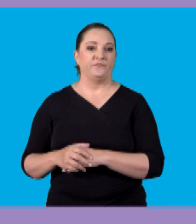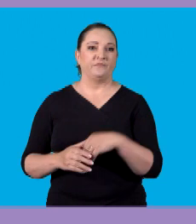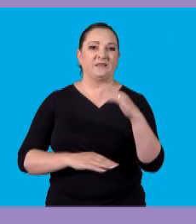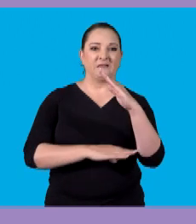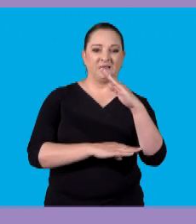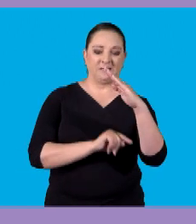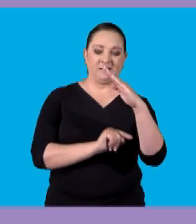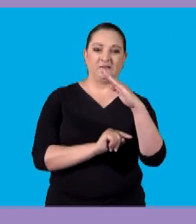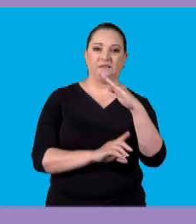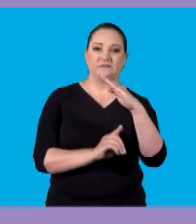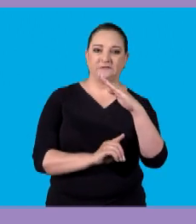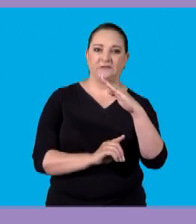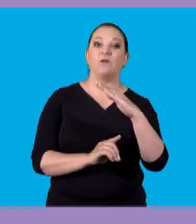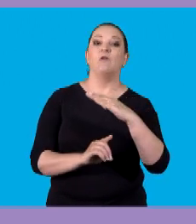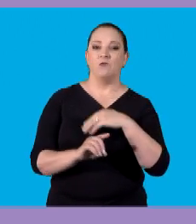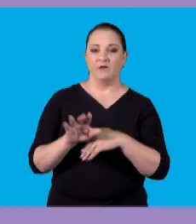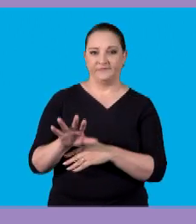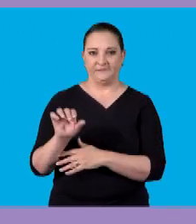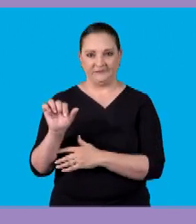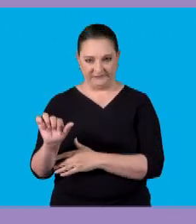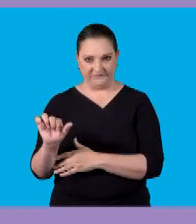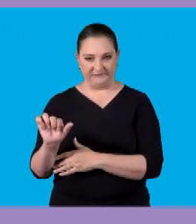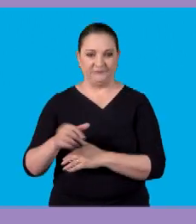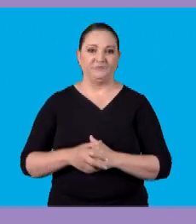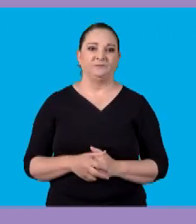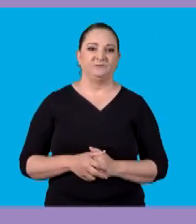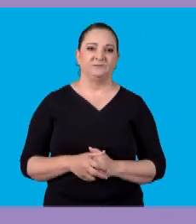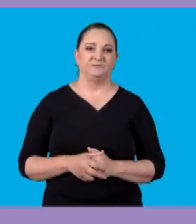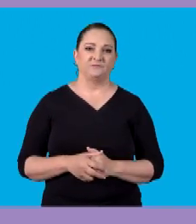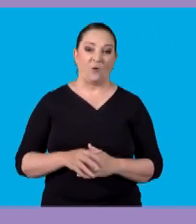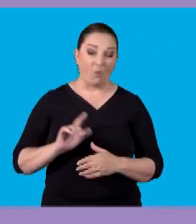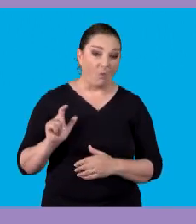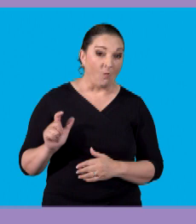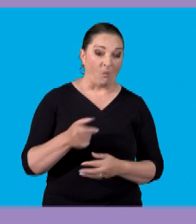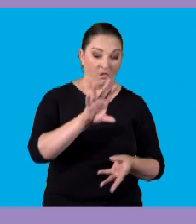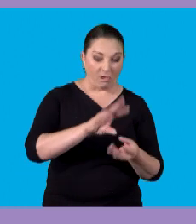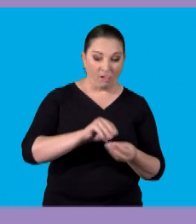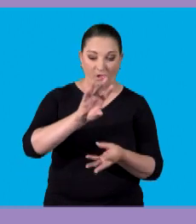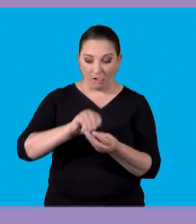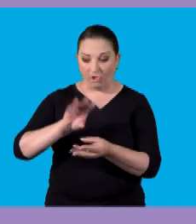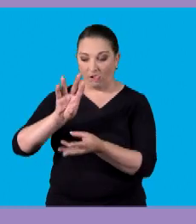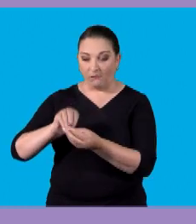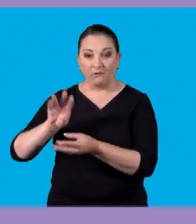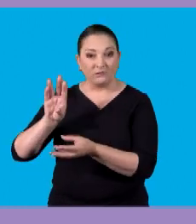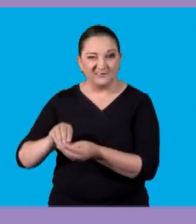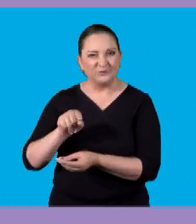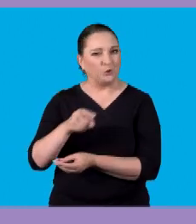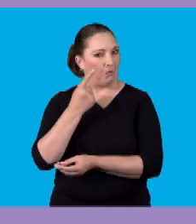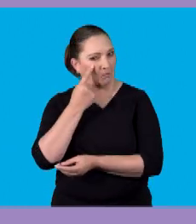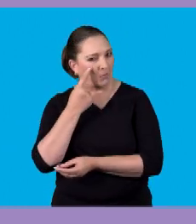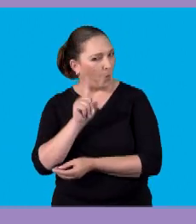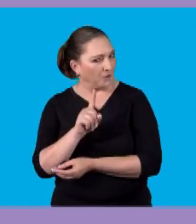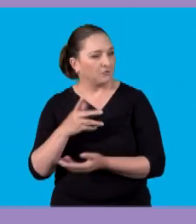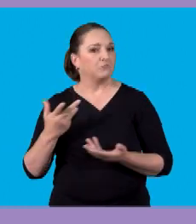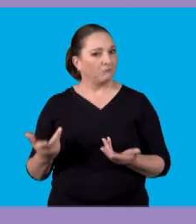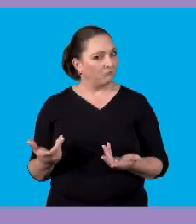angle C, and lastly 56 degrees for angle D. What do you notice about the sum